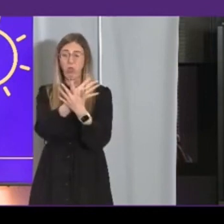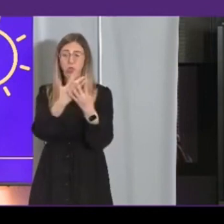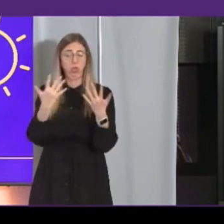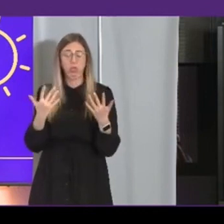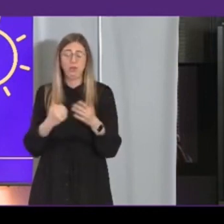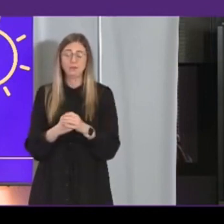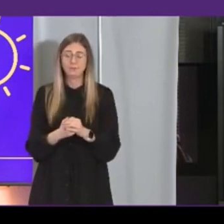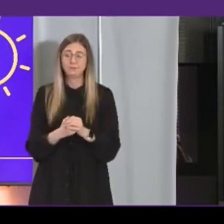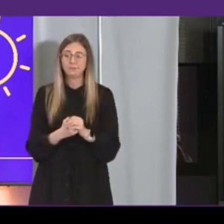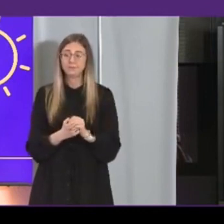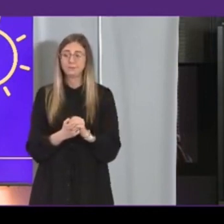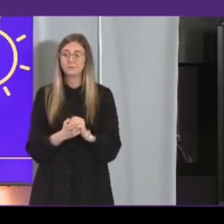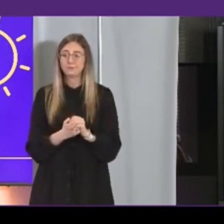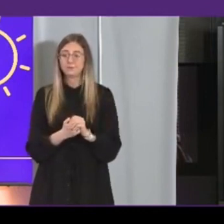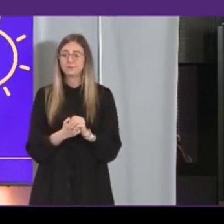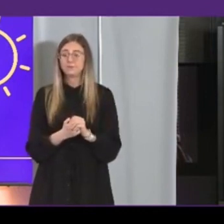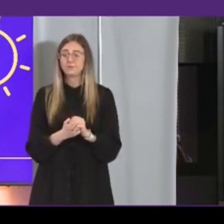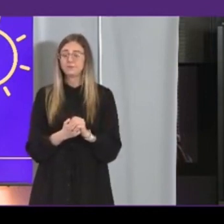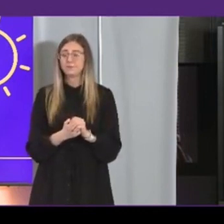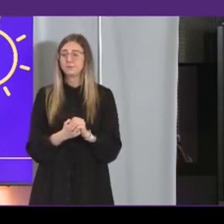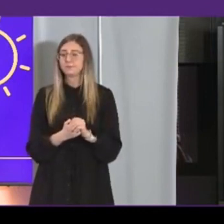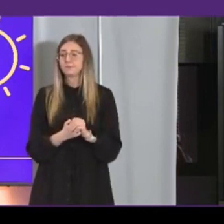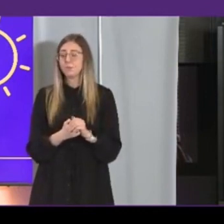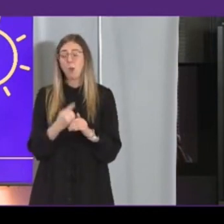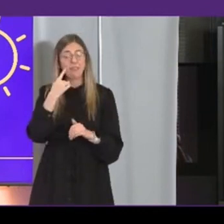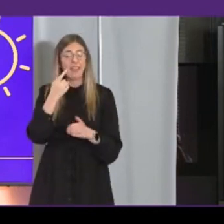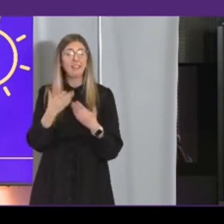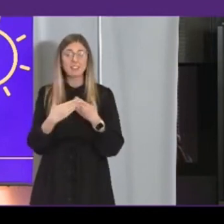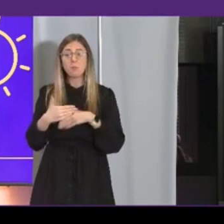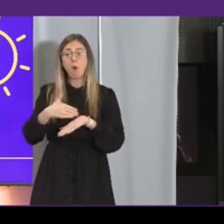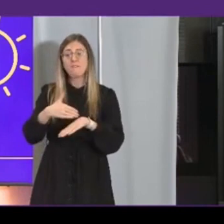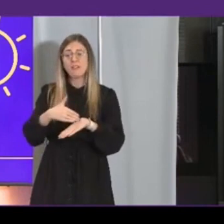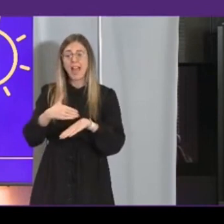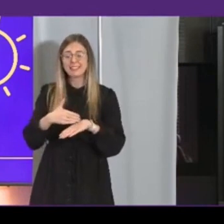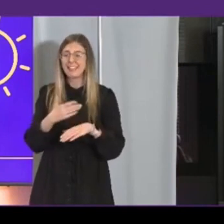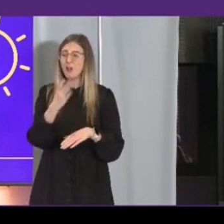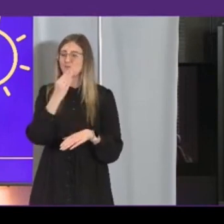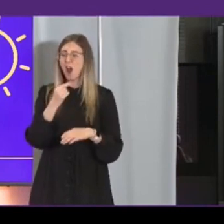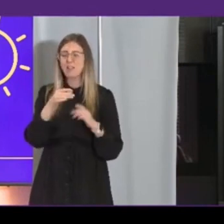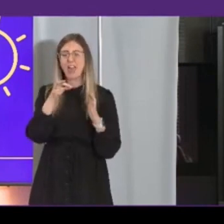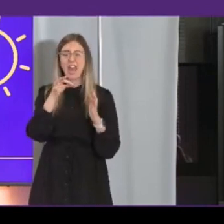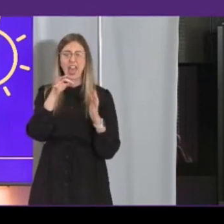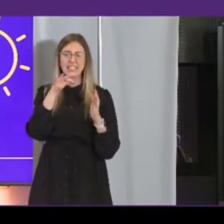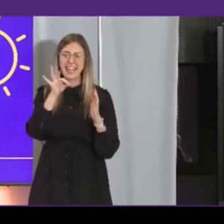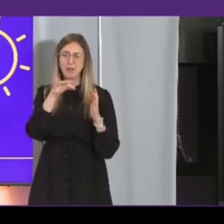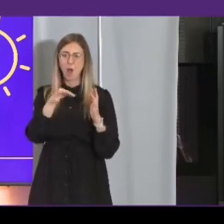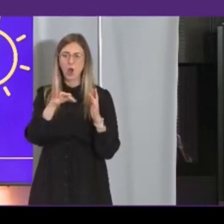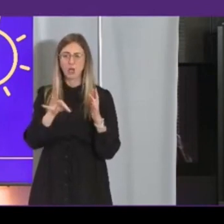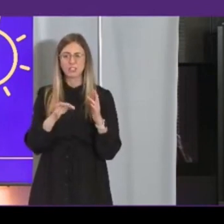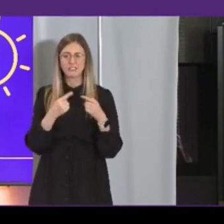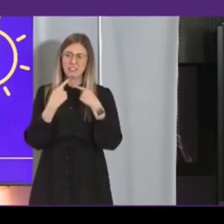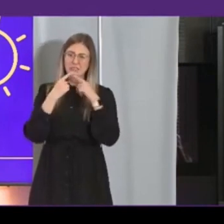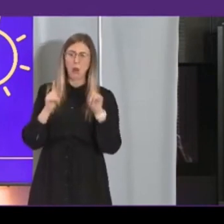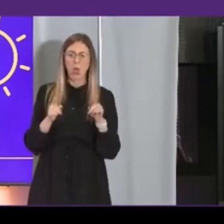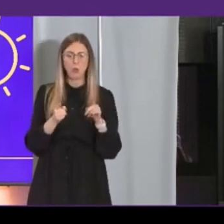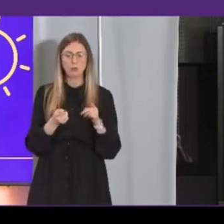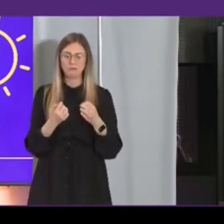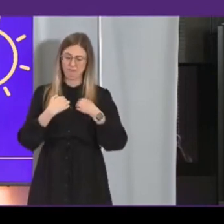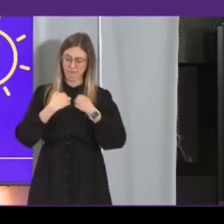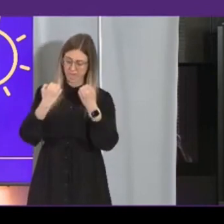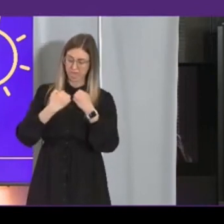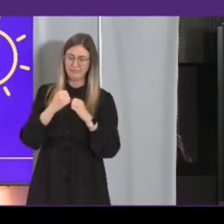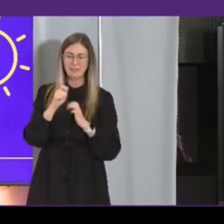think that's just a bit more effective at the moment than a sort of tick box exercise when you first join to disclose whether you have a